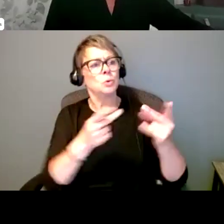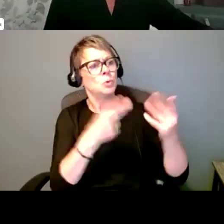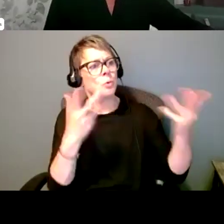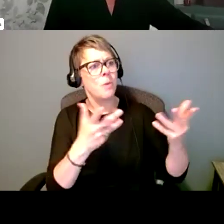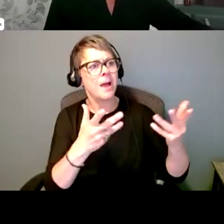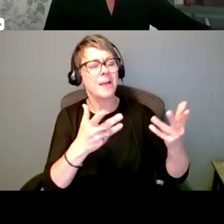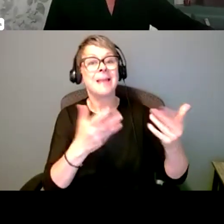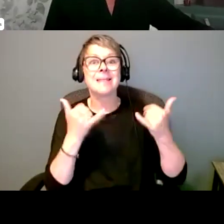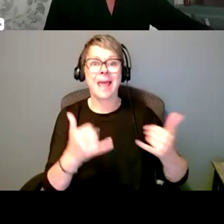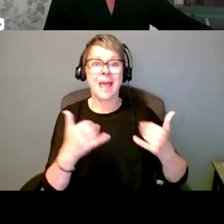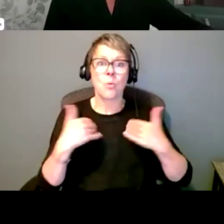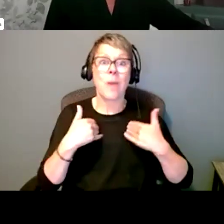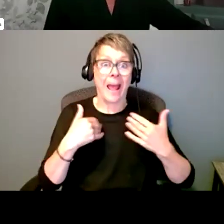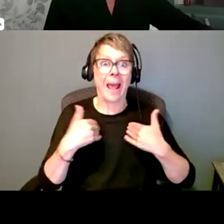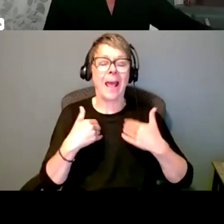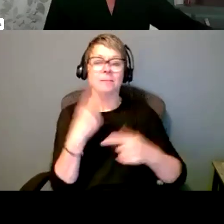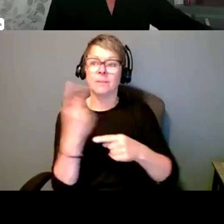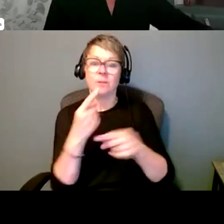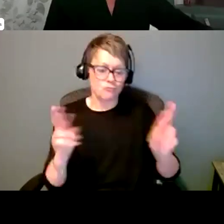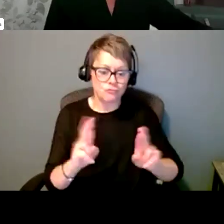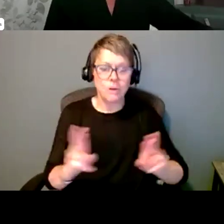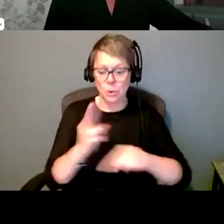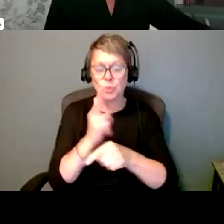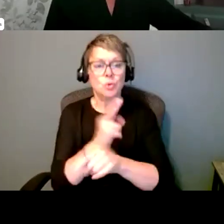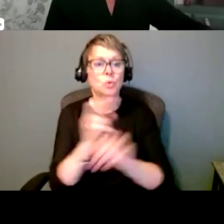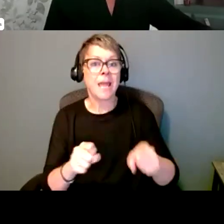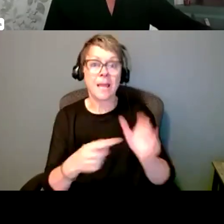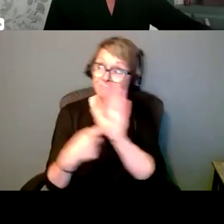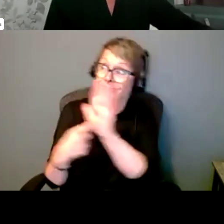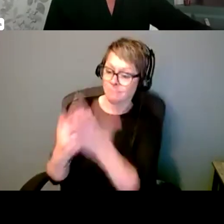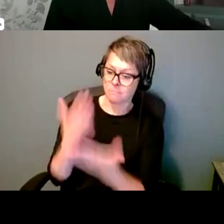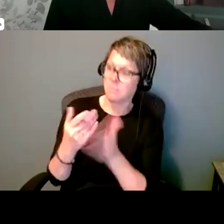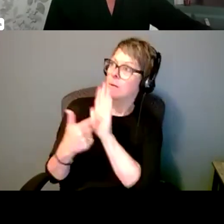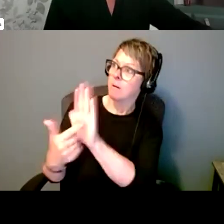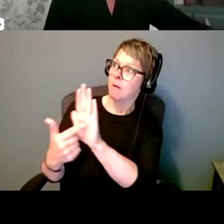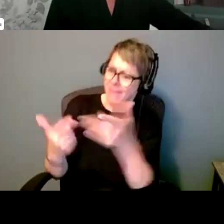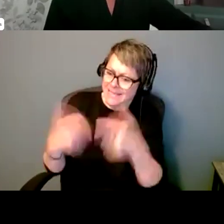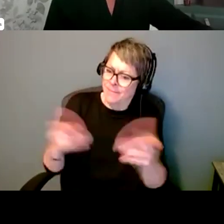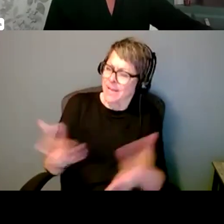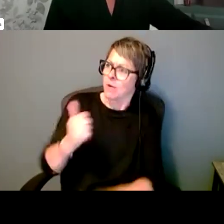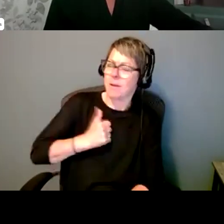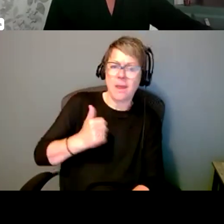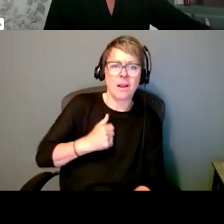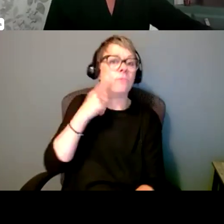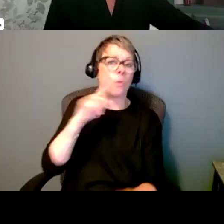the ammunition when we go to the UN to say, here's what's happening in Canada on, is it healthcare? Is it on elder abuse? Is it